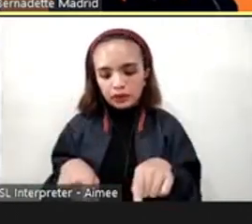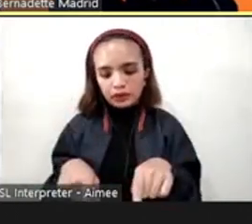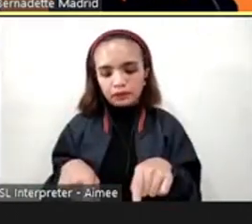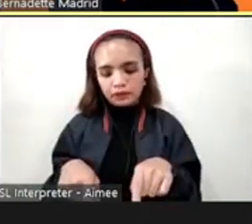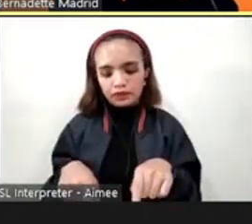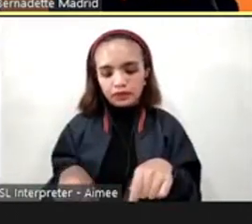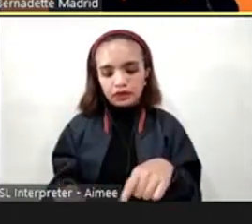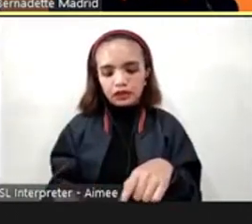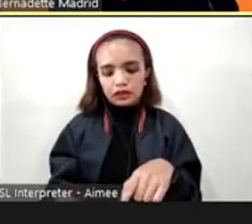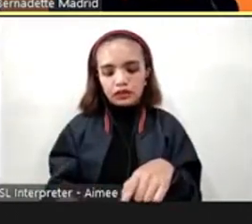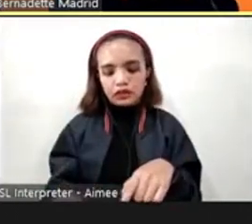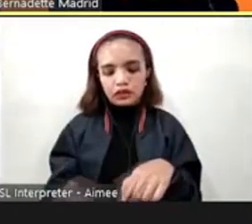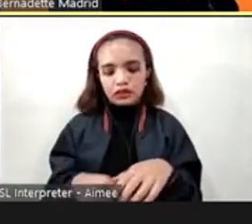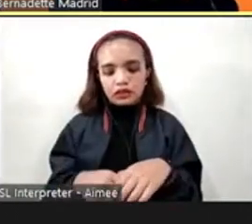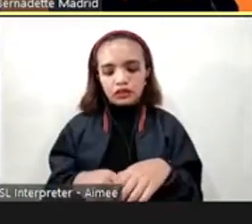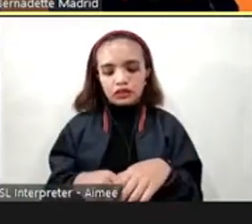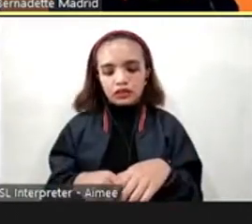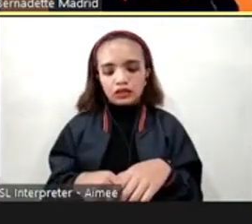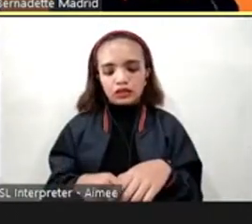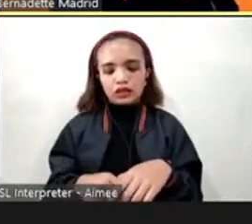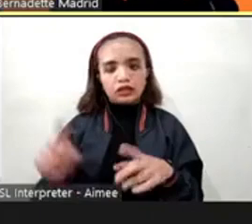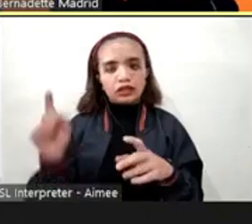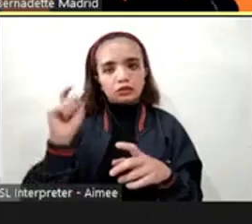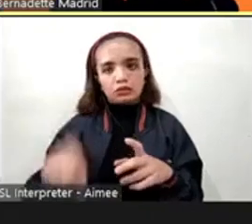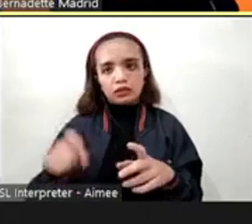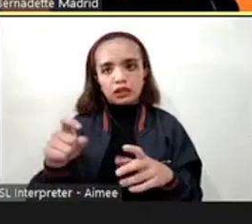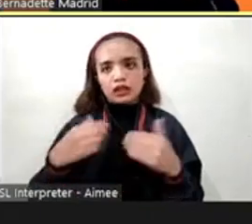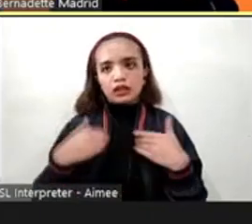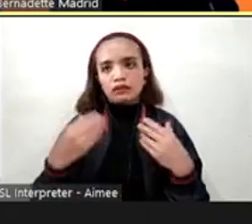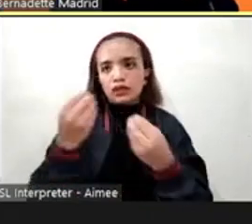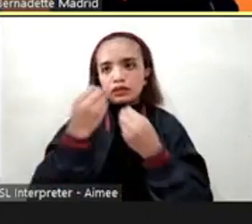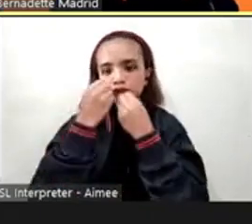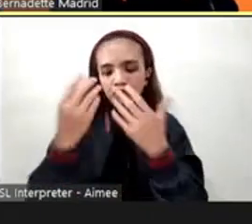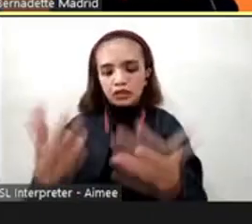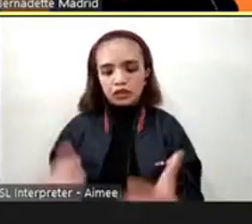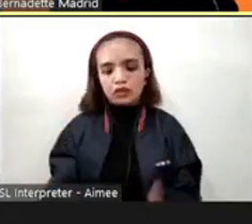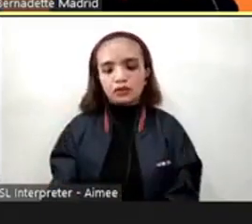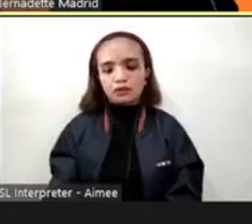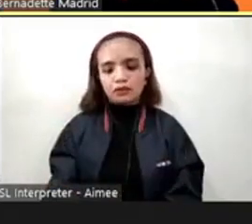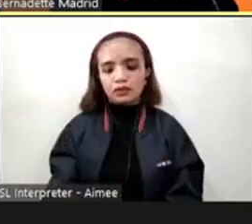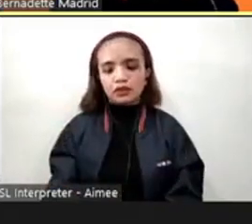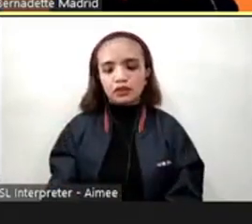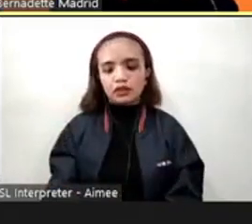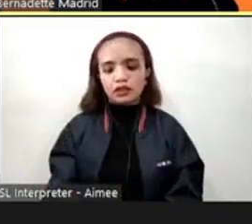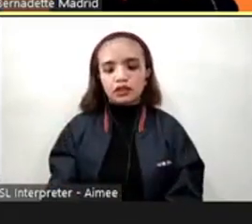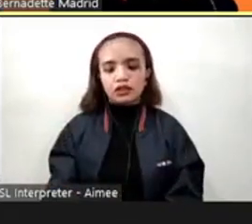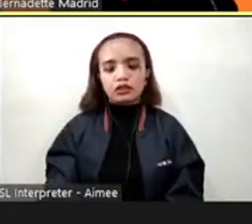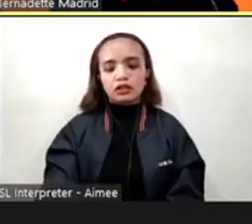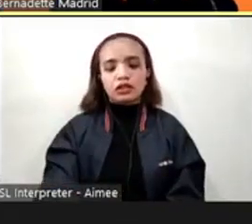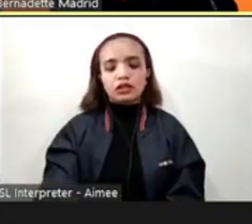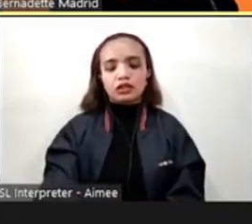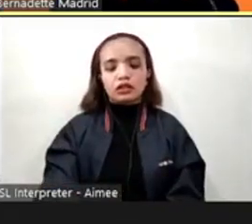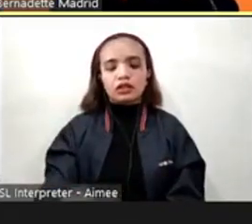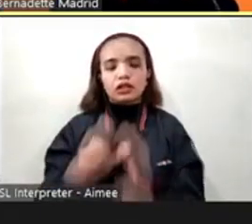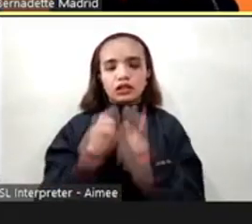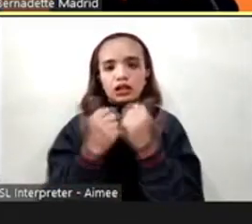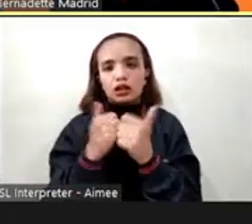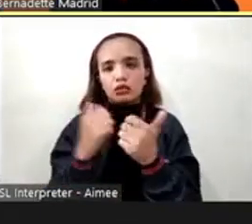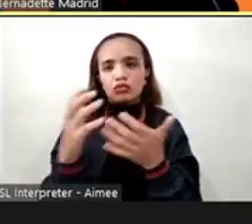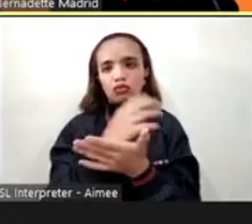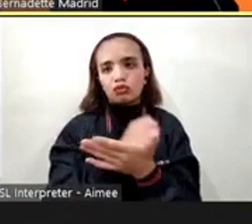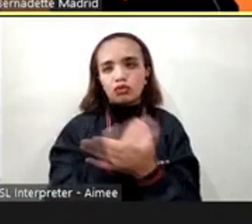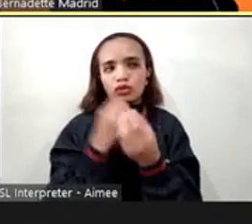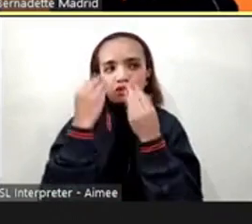what's happening, we need to have the information. And how do you get that information if